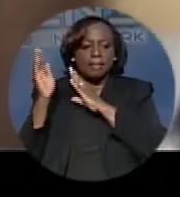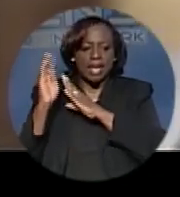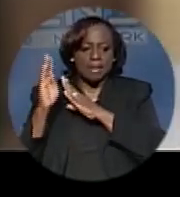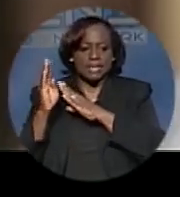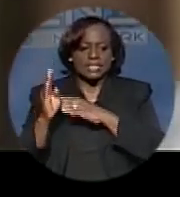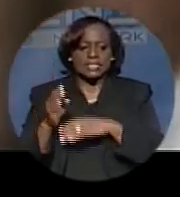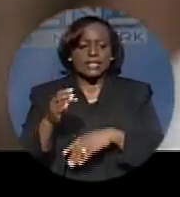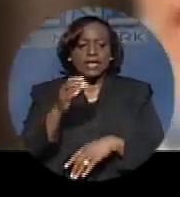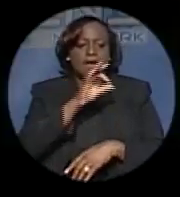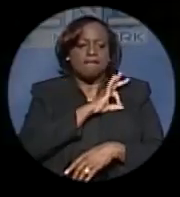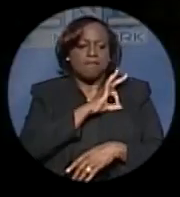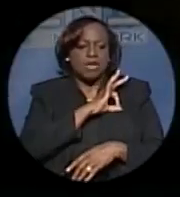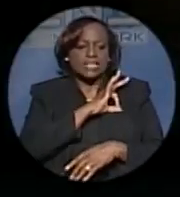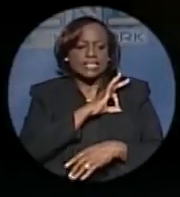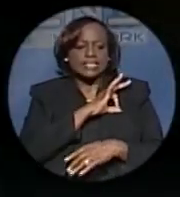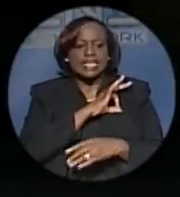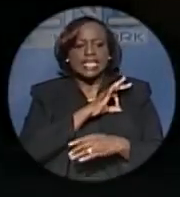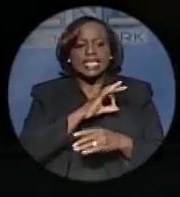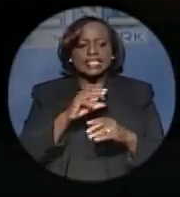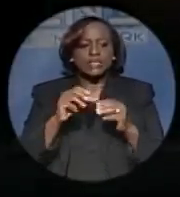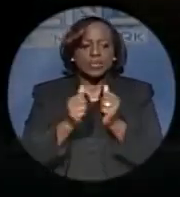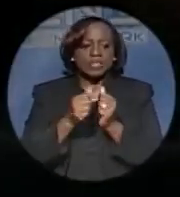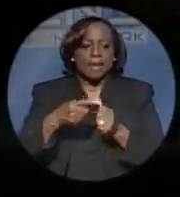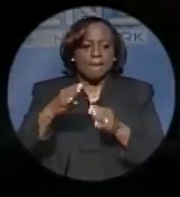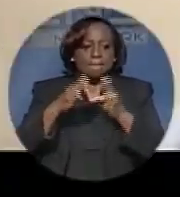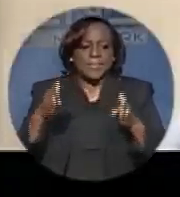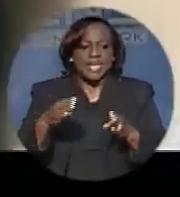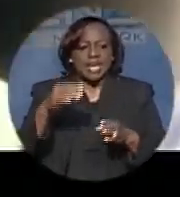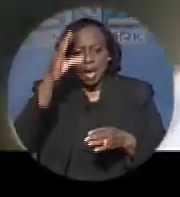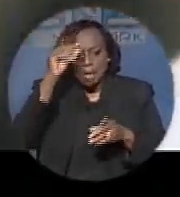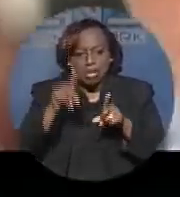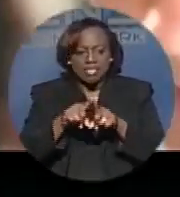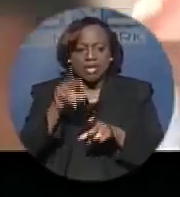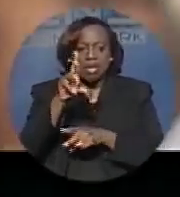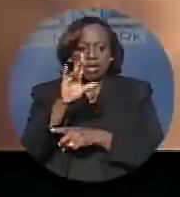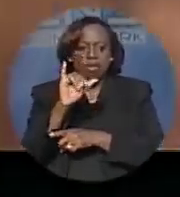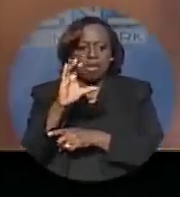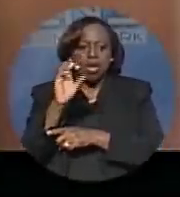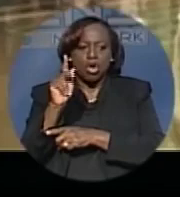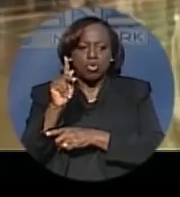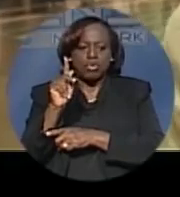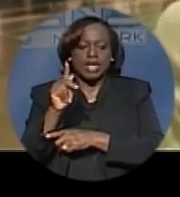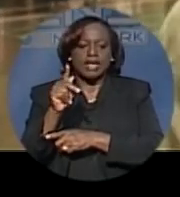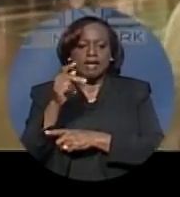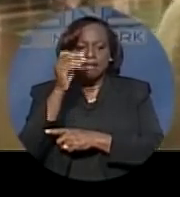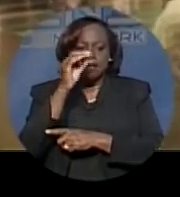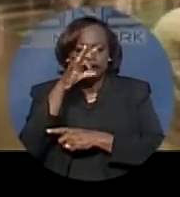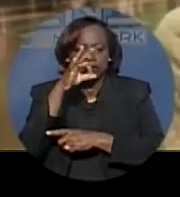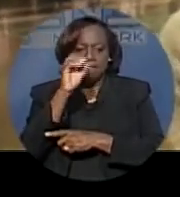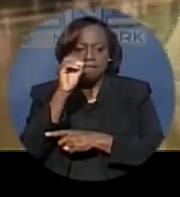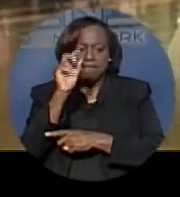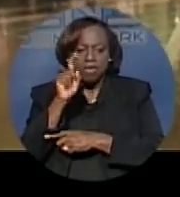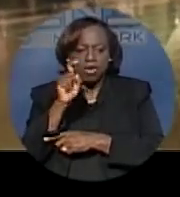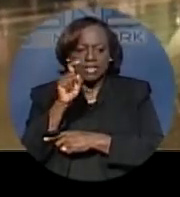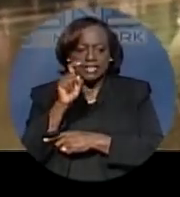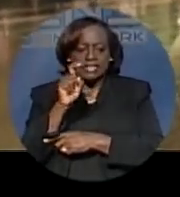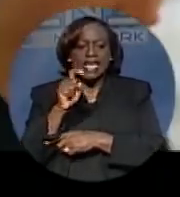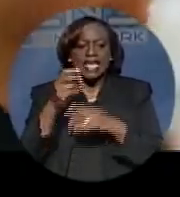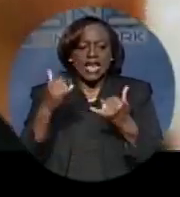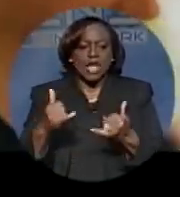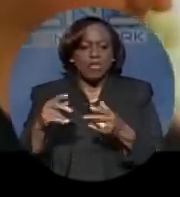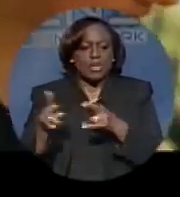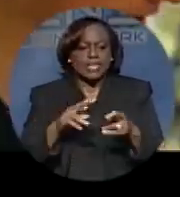brother, Bahamas basketball legend and entertainer Rick Fox. The duo are looking to develop a number of projects here at